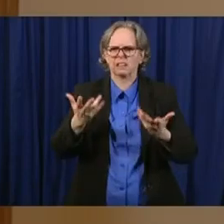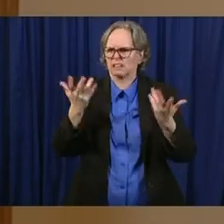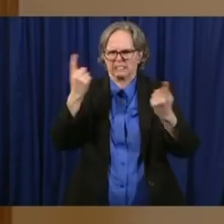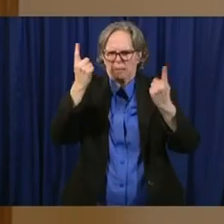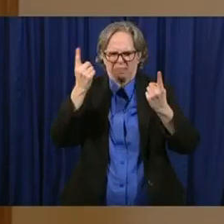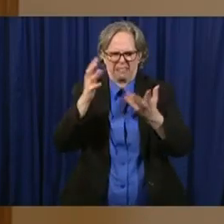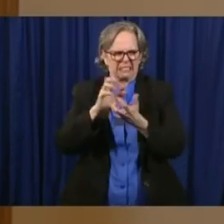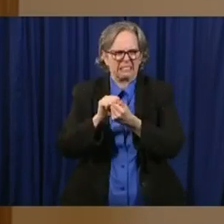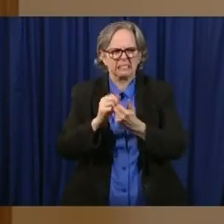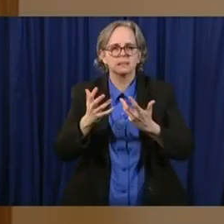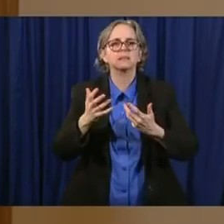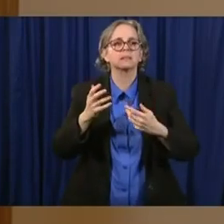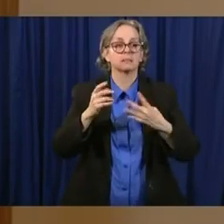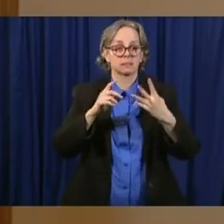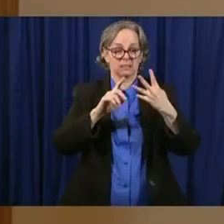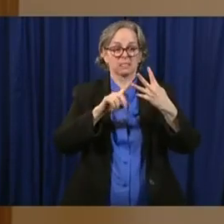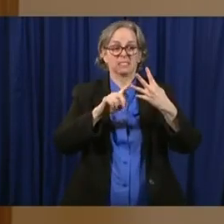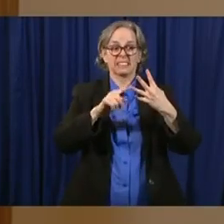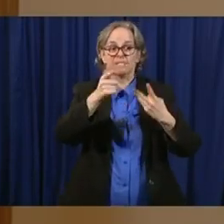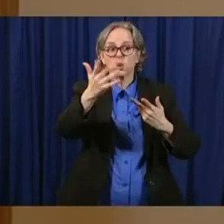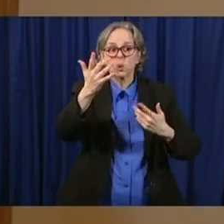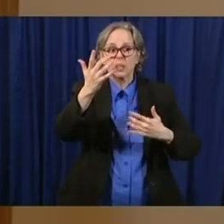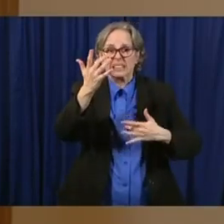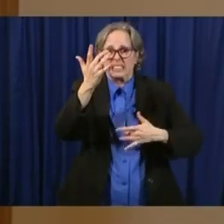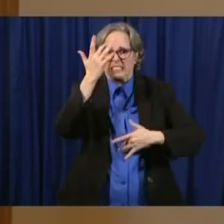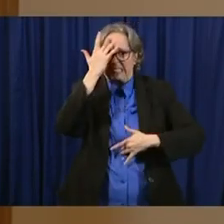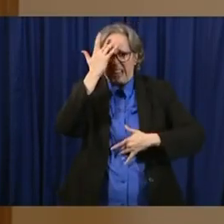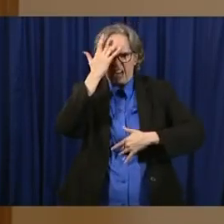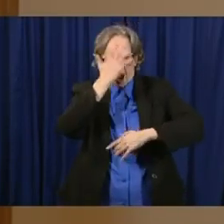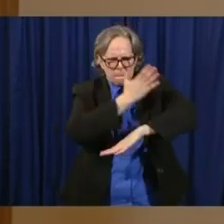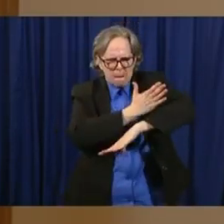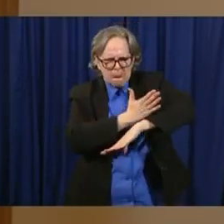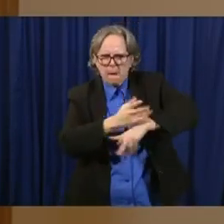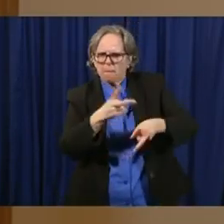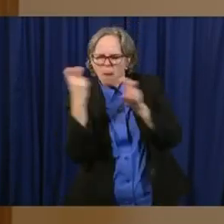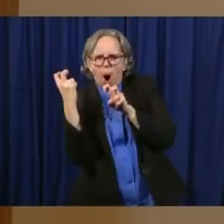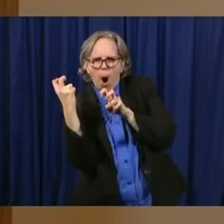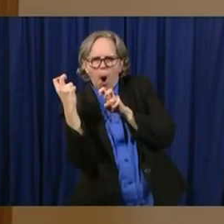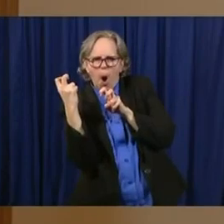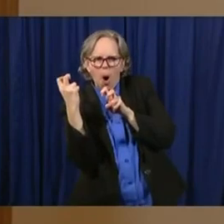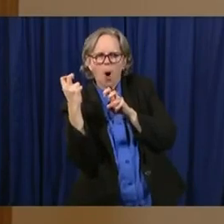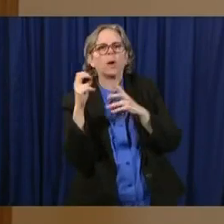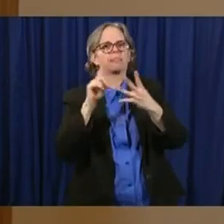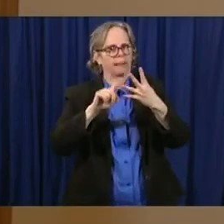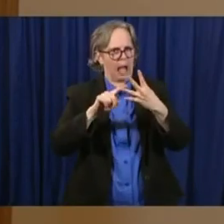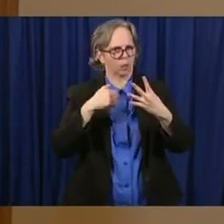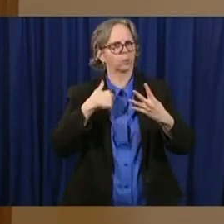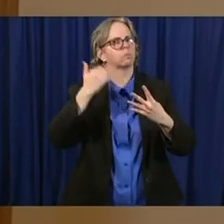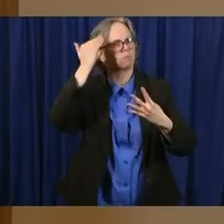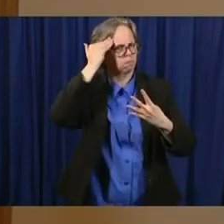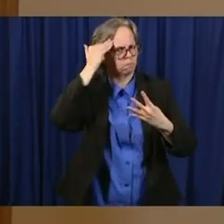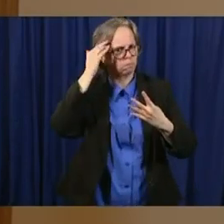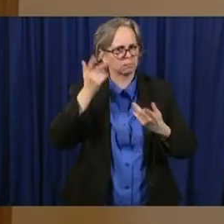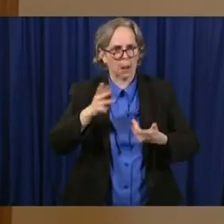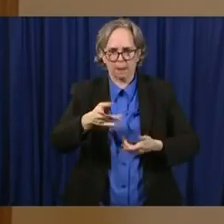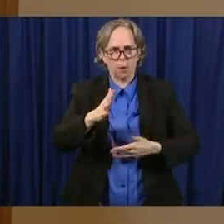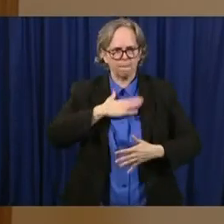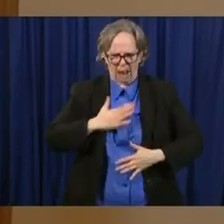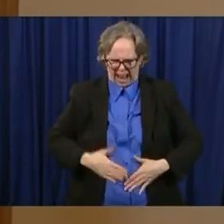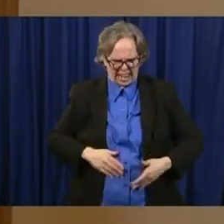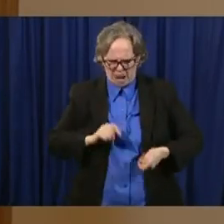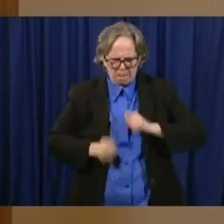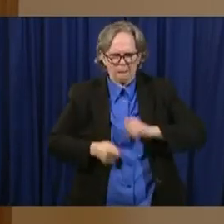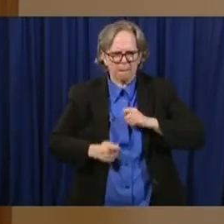or disease, that's very important, or a risk of rapidly evolving symptoms. For you at home,